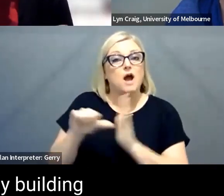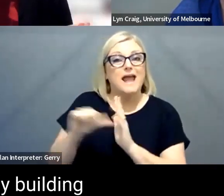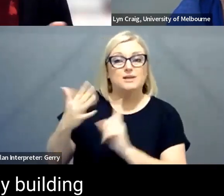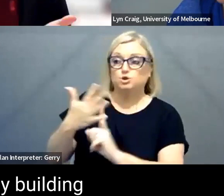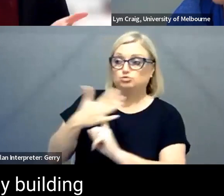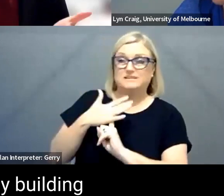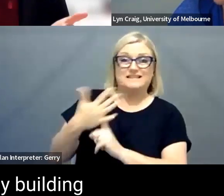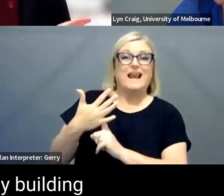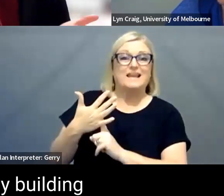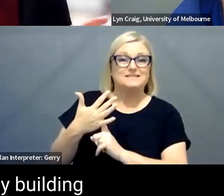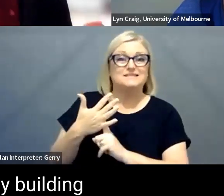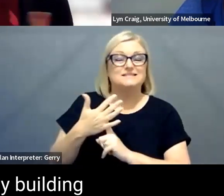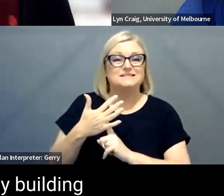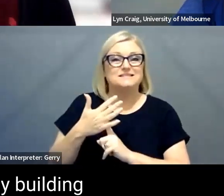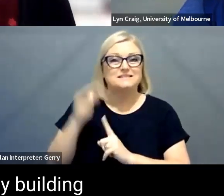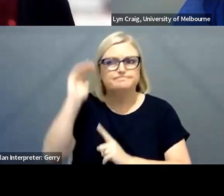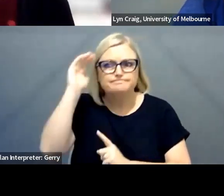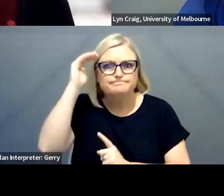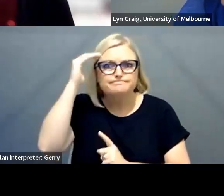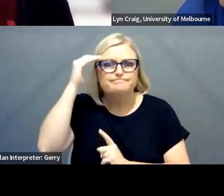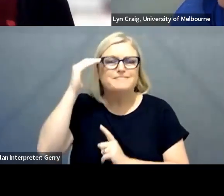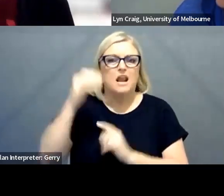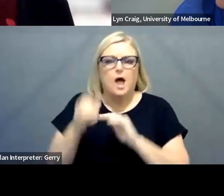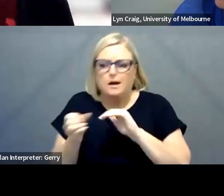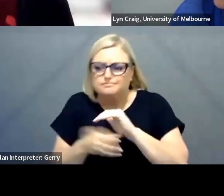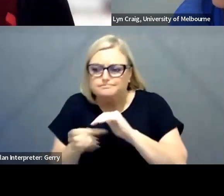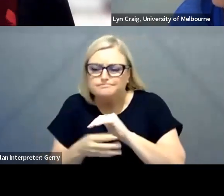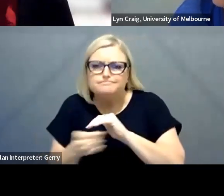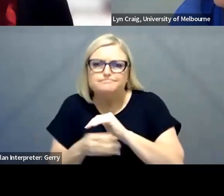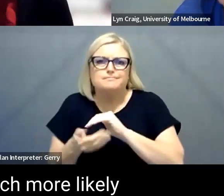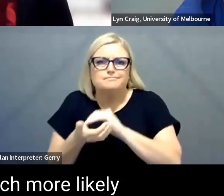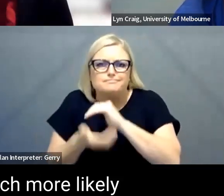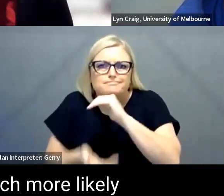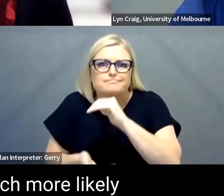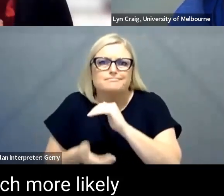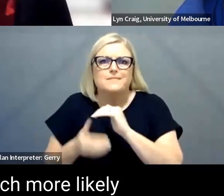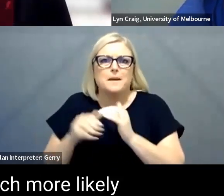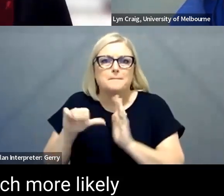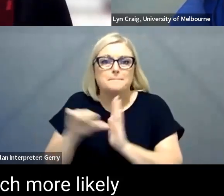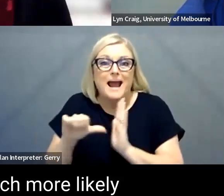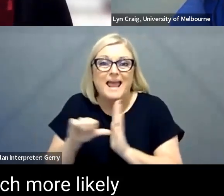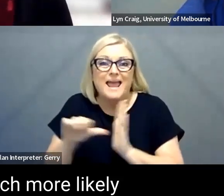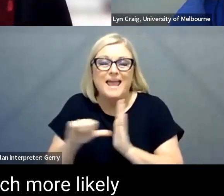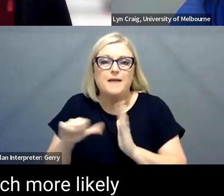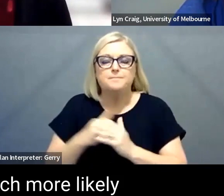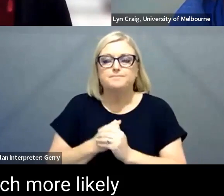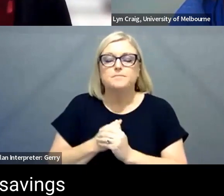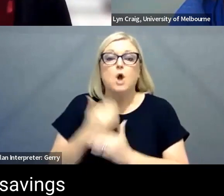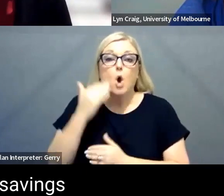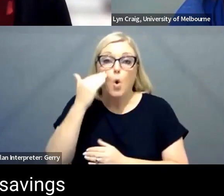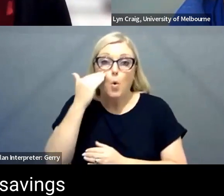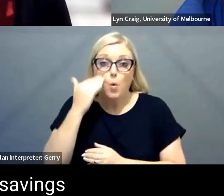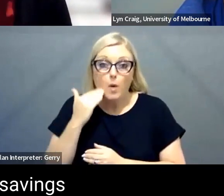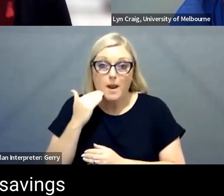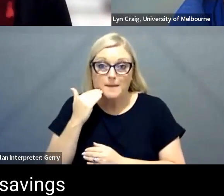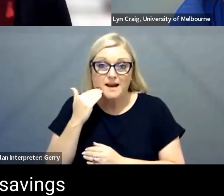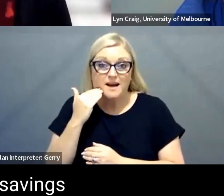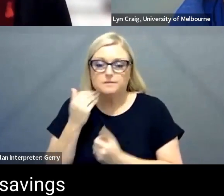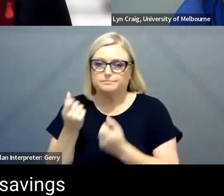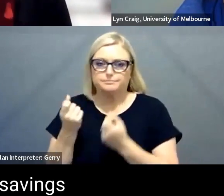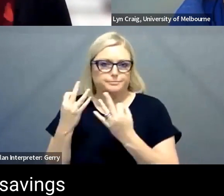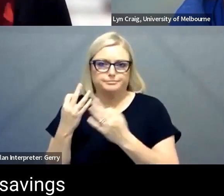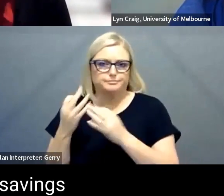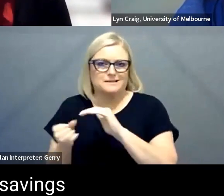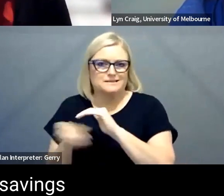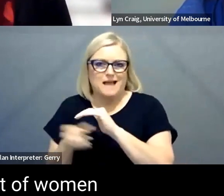so, essentially building a savings buffer to deal with those shocks. Women were much more likely to report having no savings than